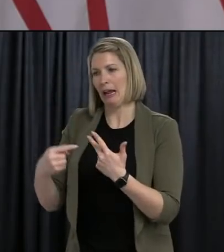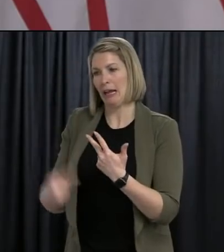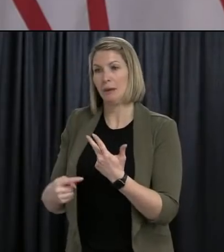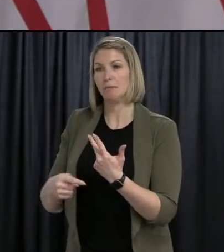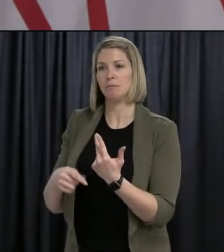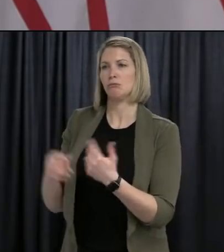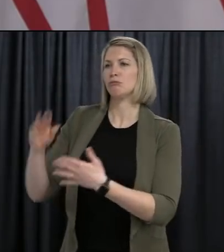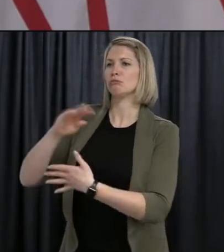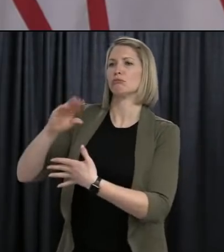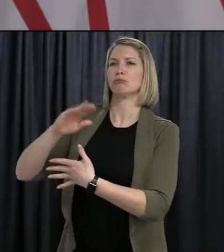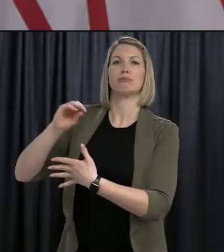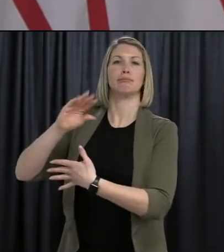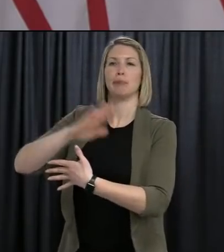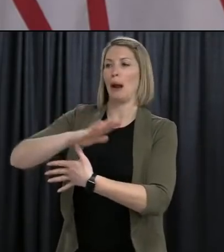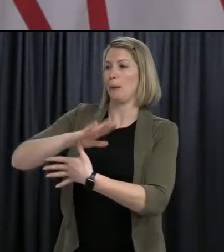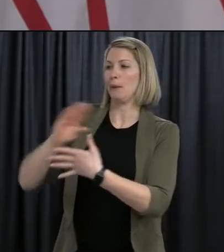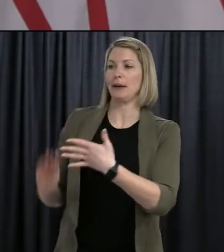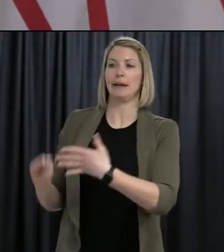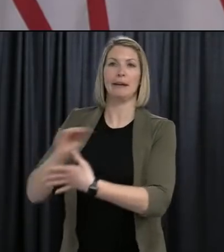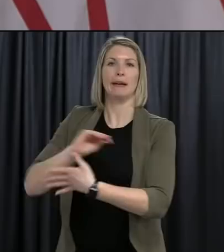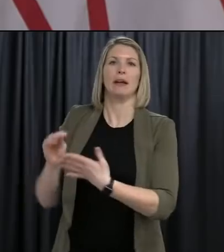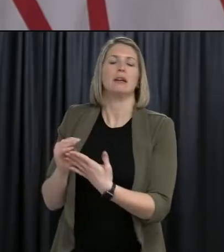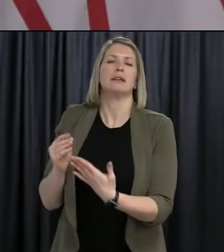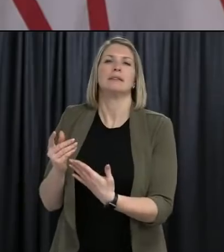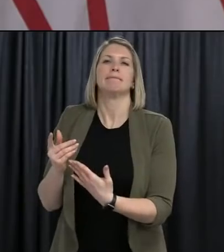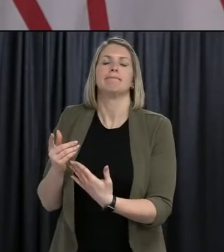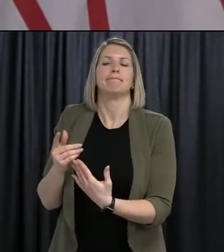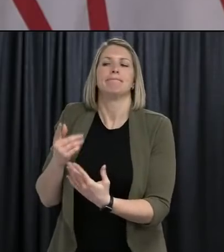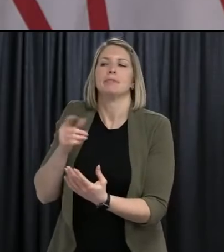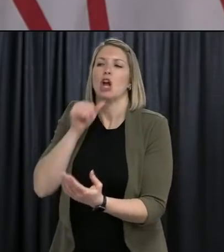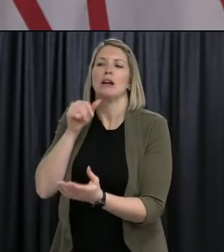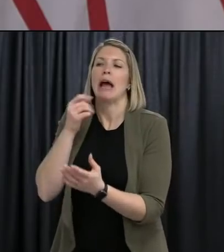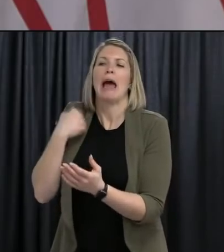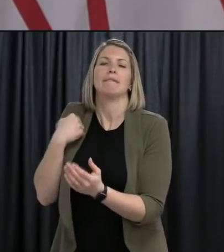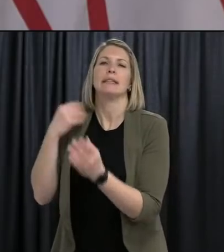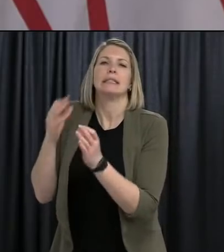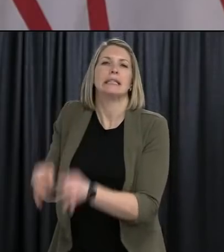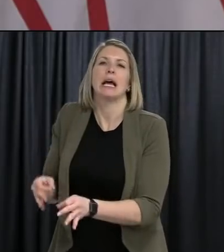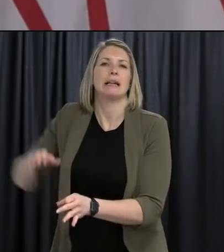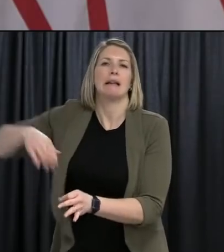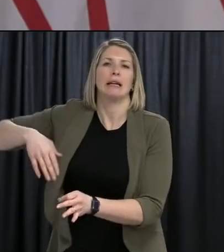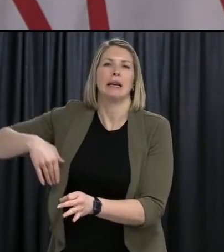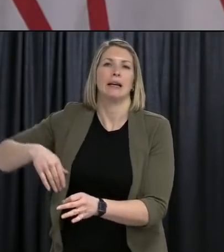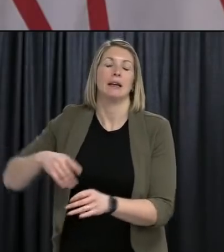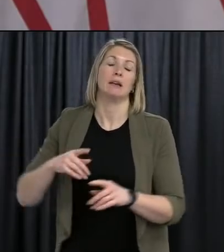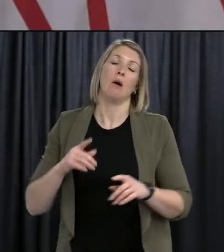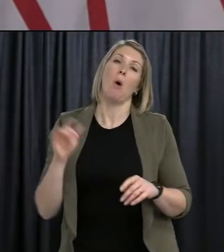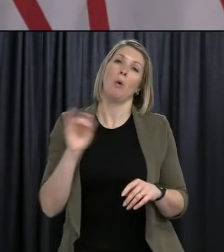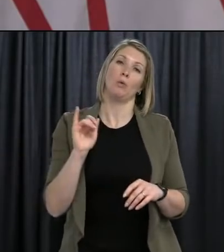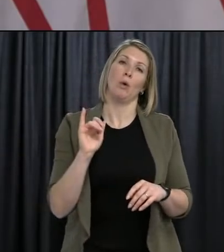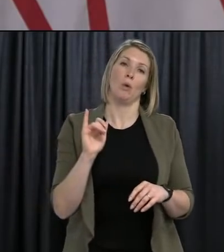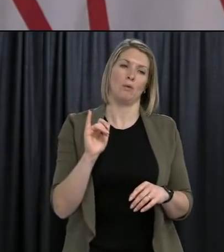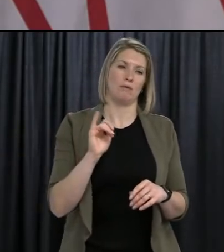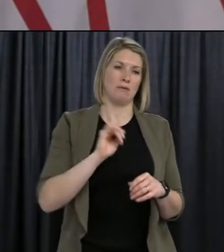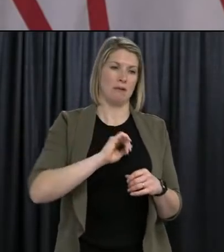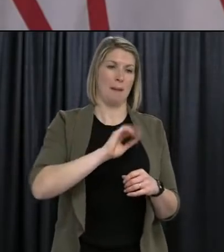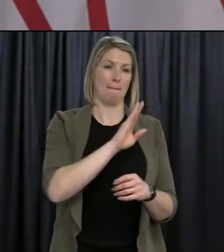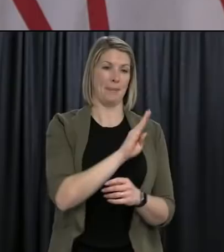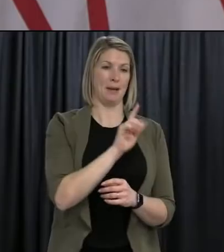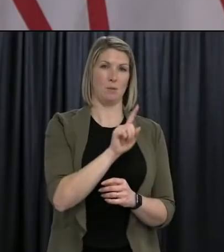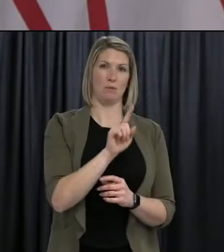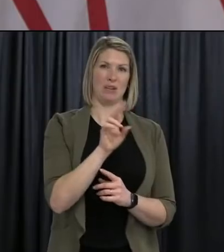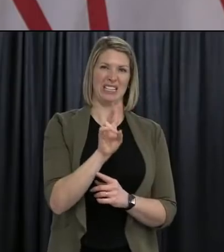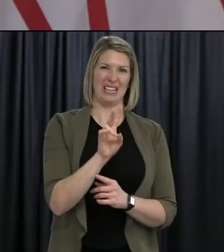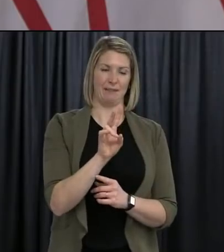It's part of the problem is that we just don't have a lot of information about this about this virus and